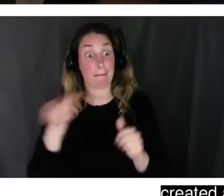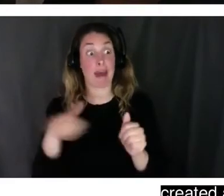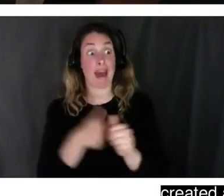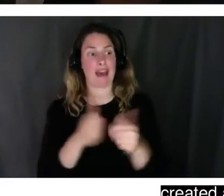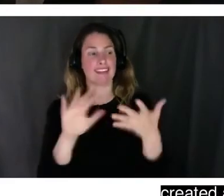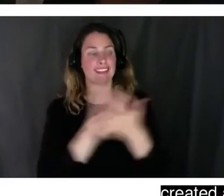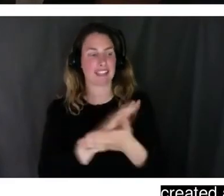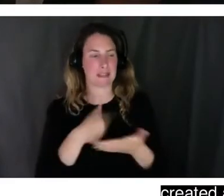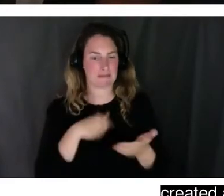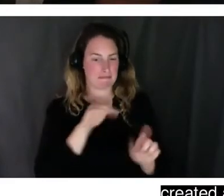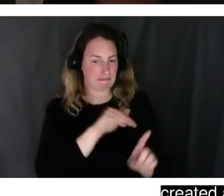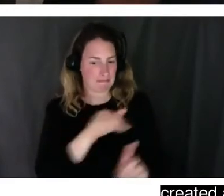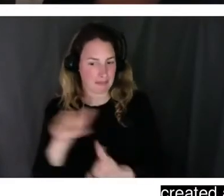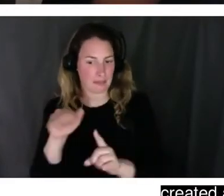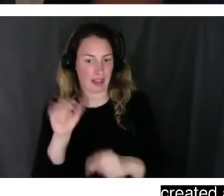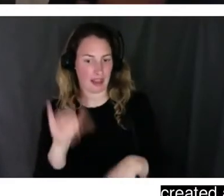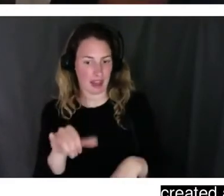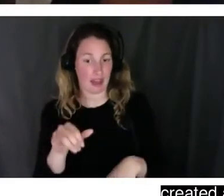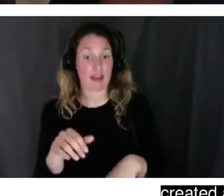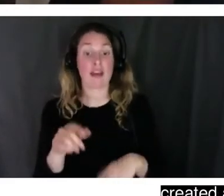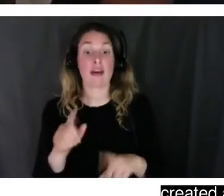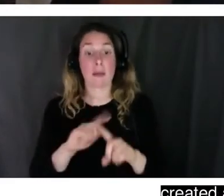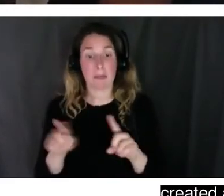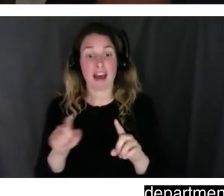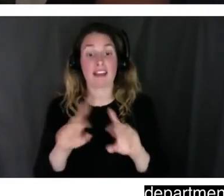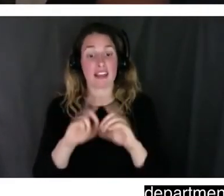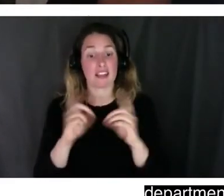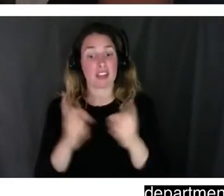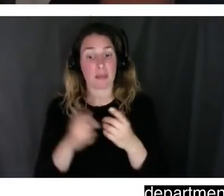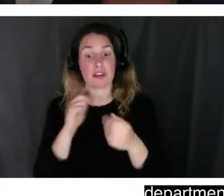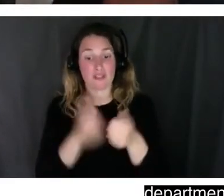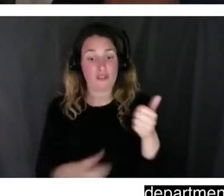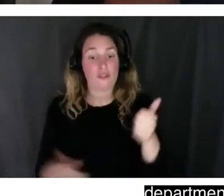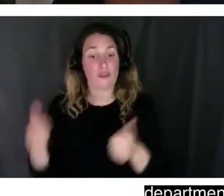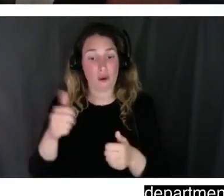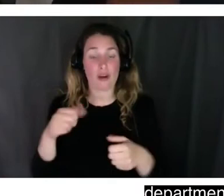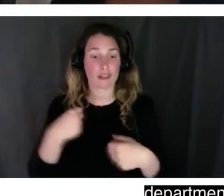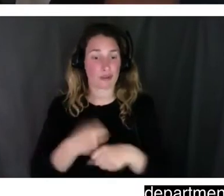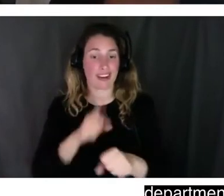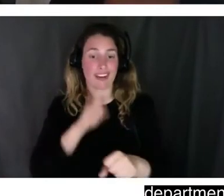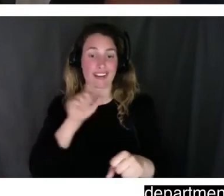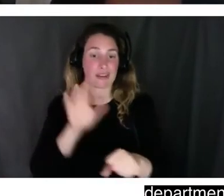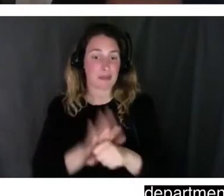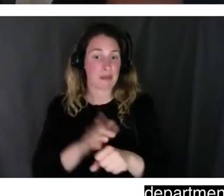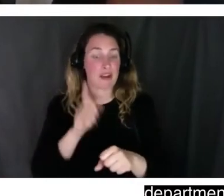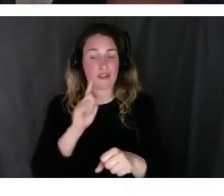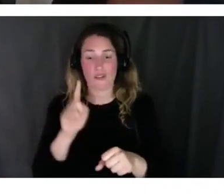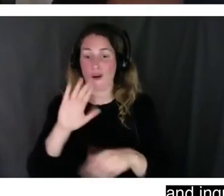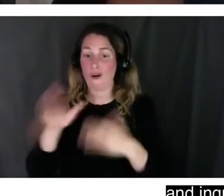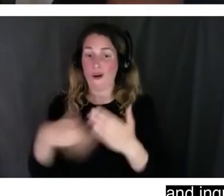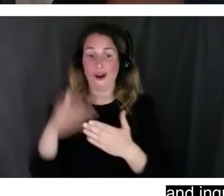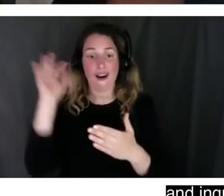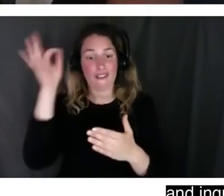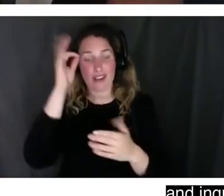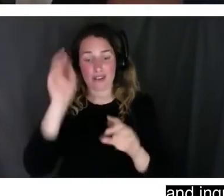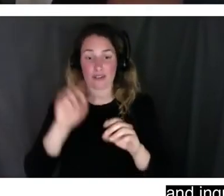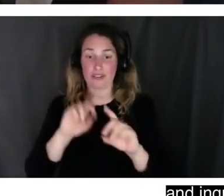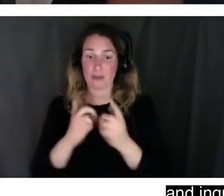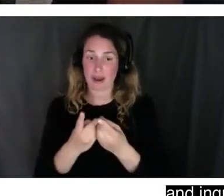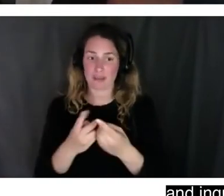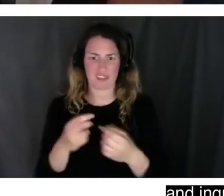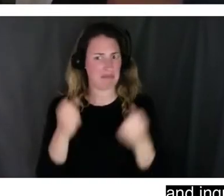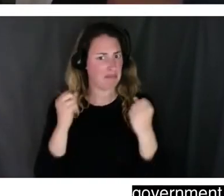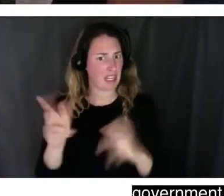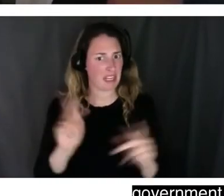have created a lot of buzz within all federal departments. I get a lot of calls and inquiries from